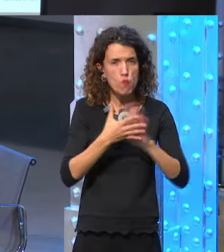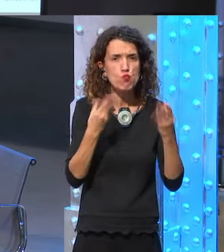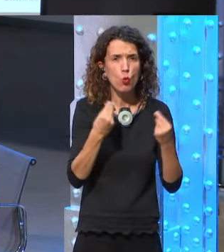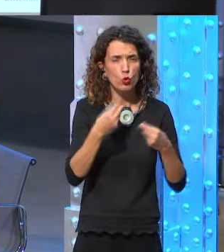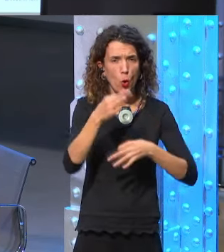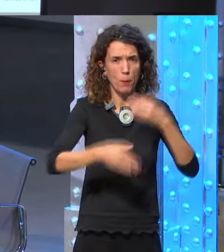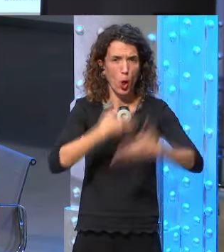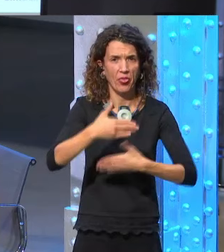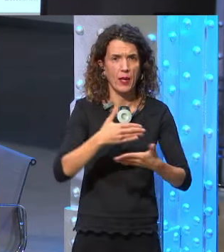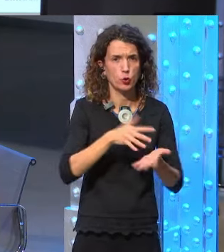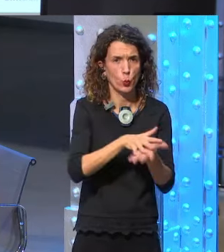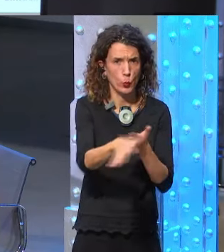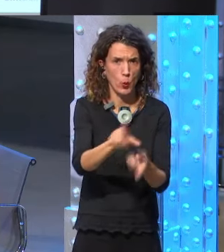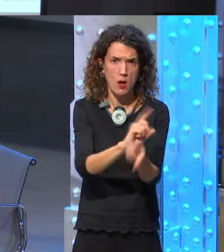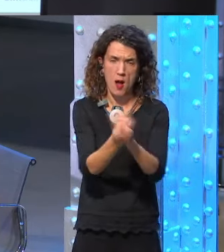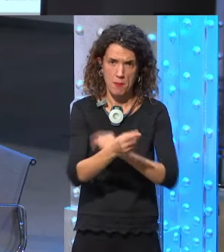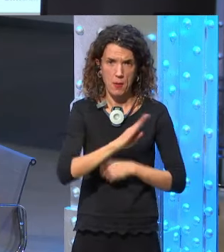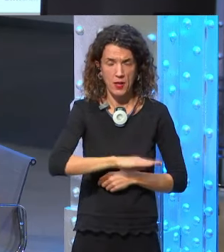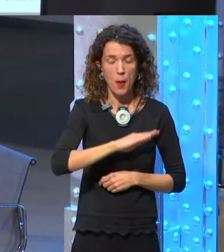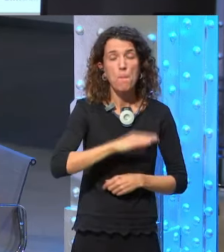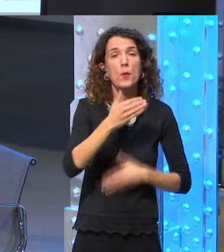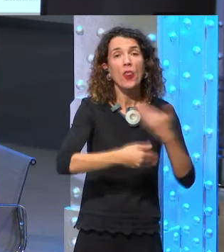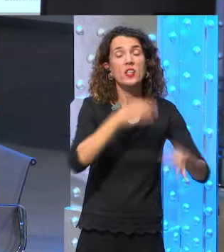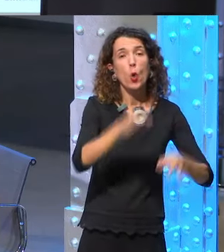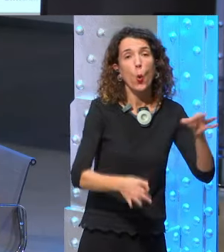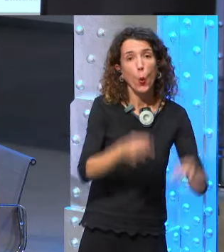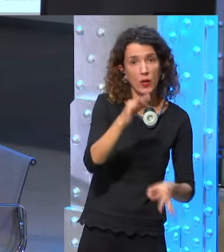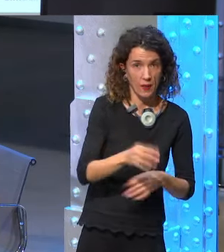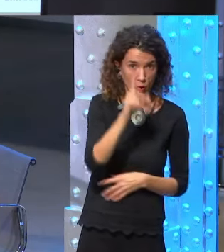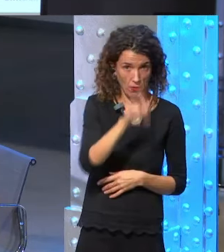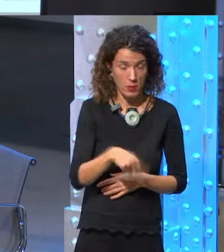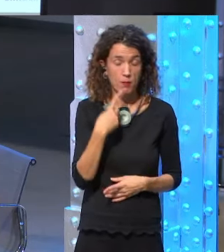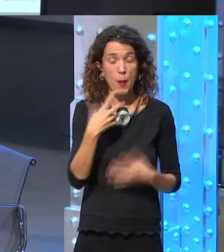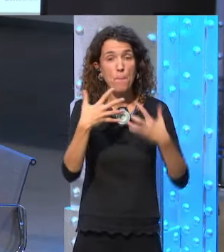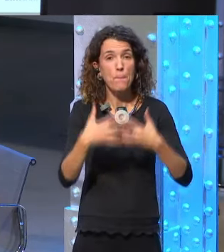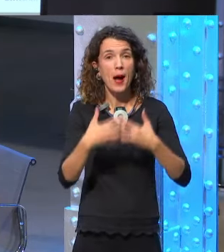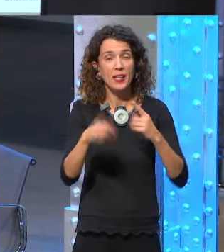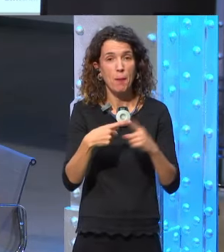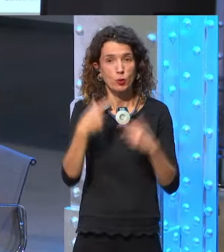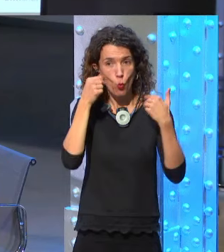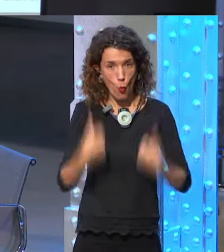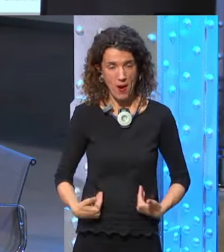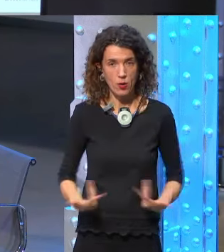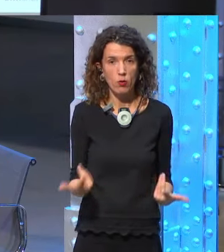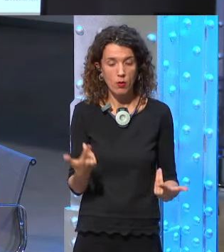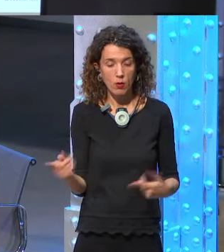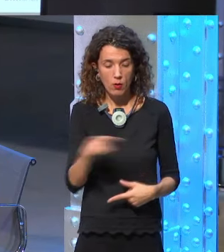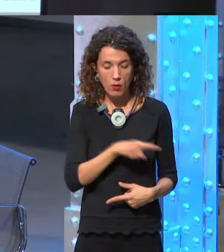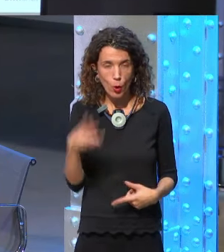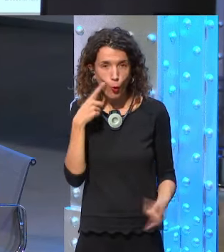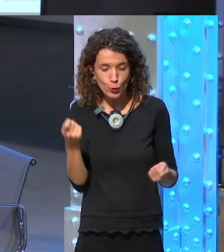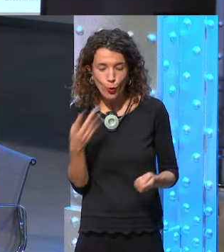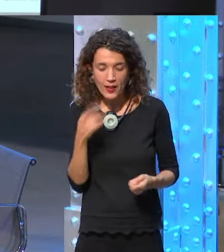also the relation between the machine and the human, and the question who is controlling whom. That's a picture we